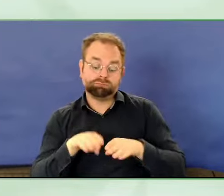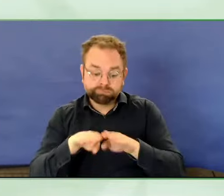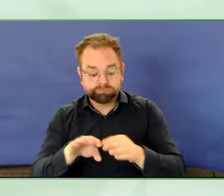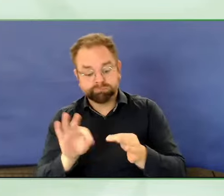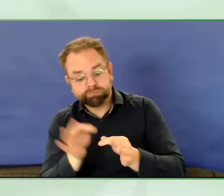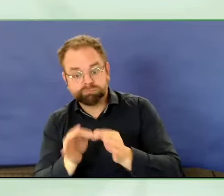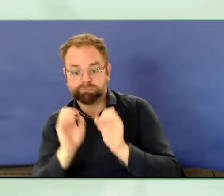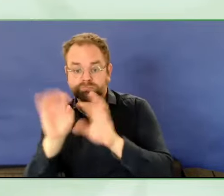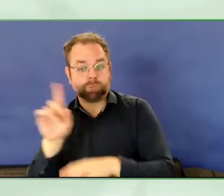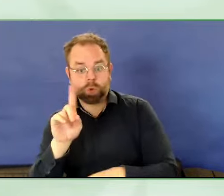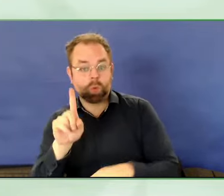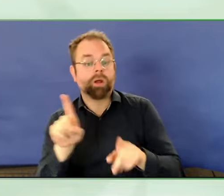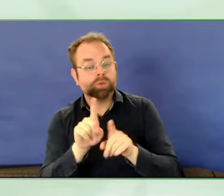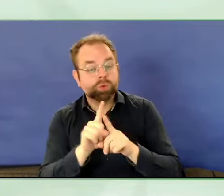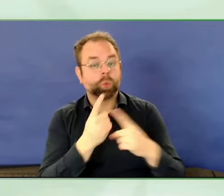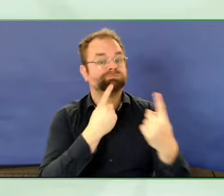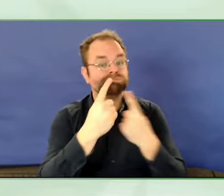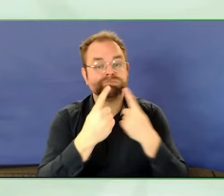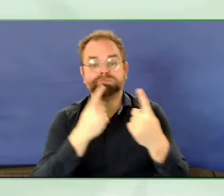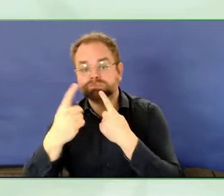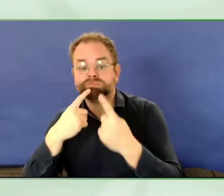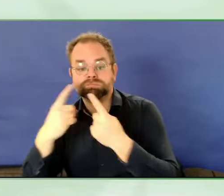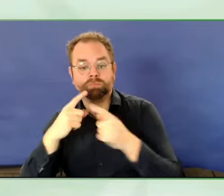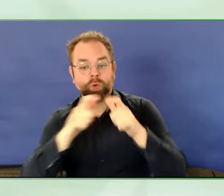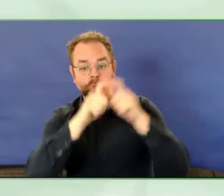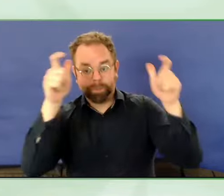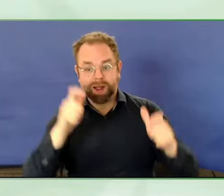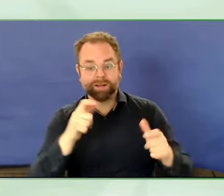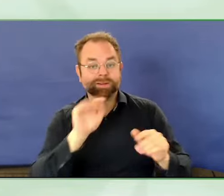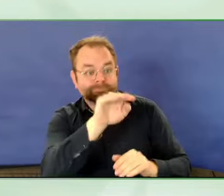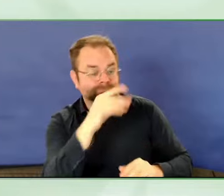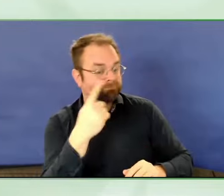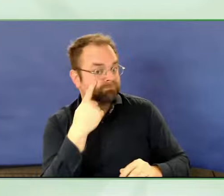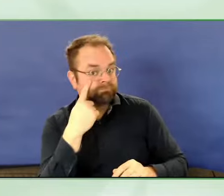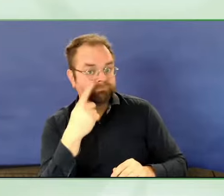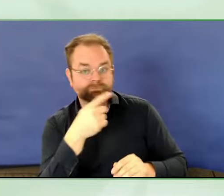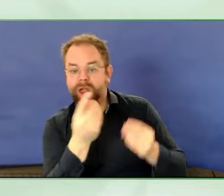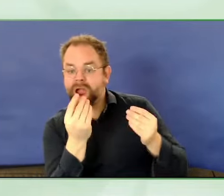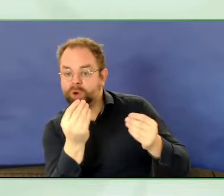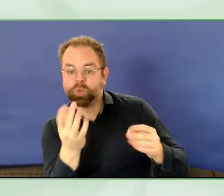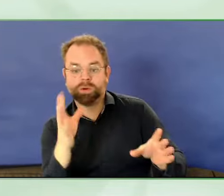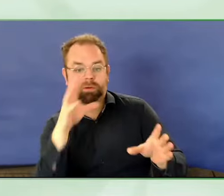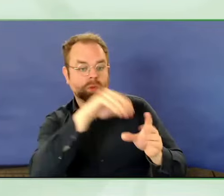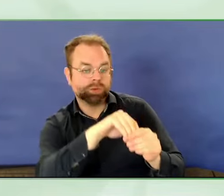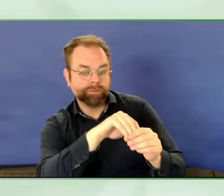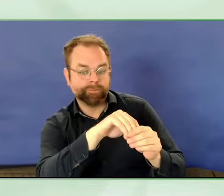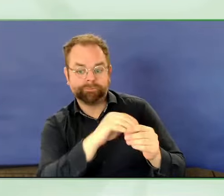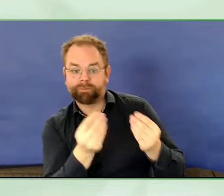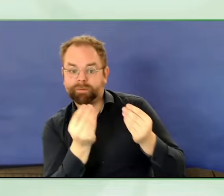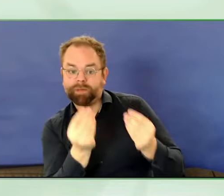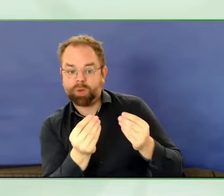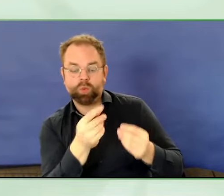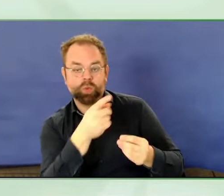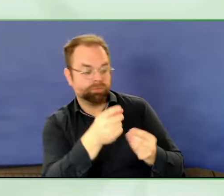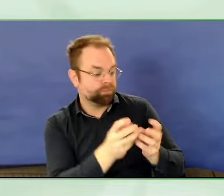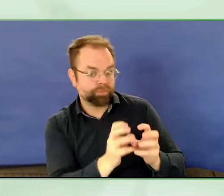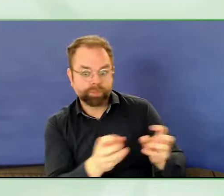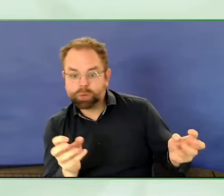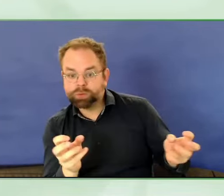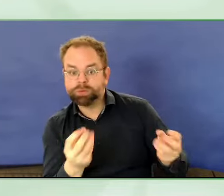disabled people and non-disabled people to really exchange and to understand how we can make a world without